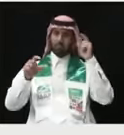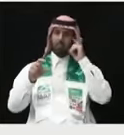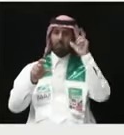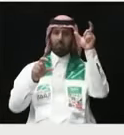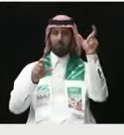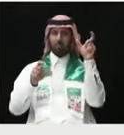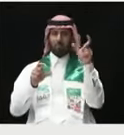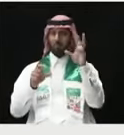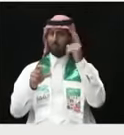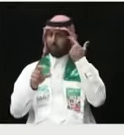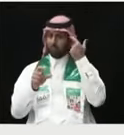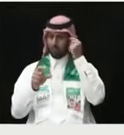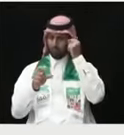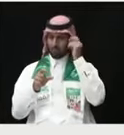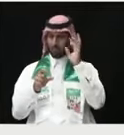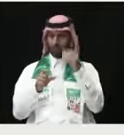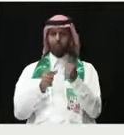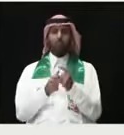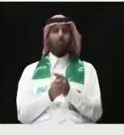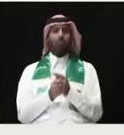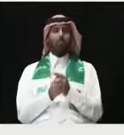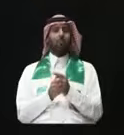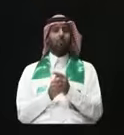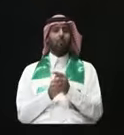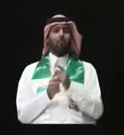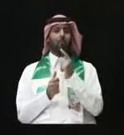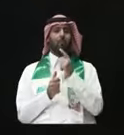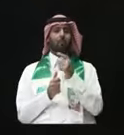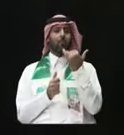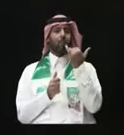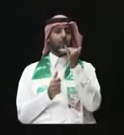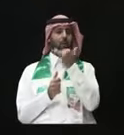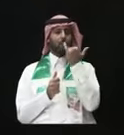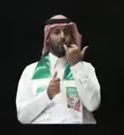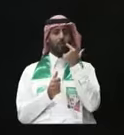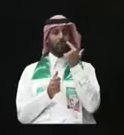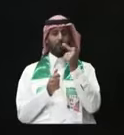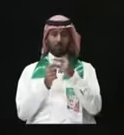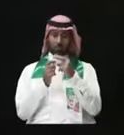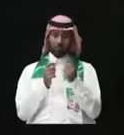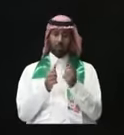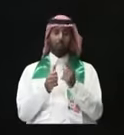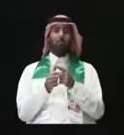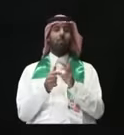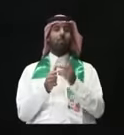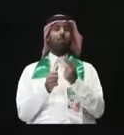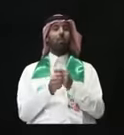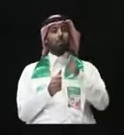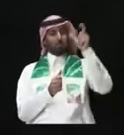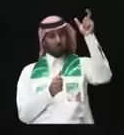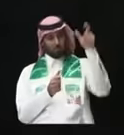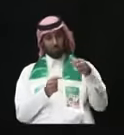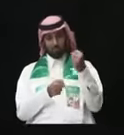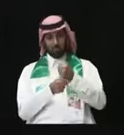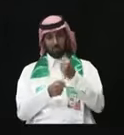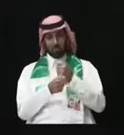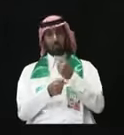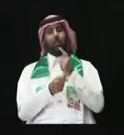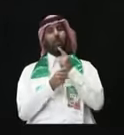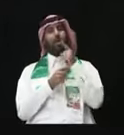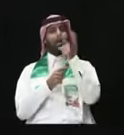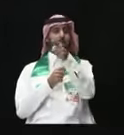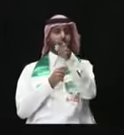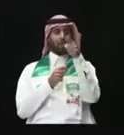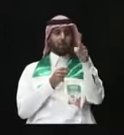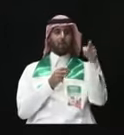and you want it to be in the simple past tense, any English sentence starts with a pronoun, a noun, or instead